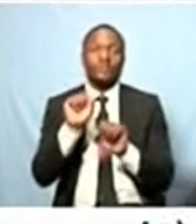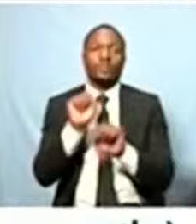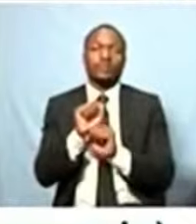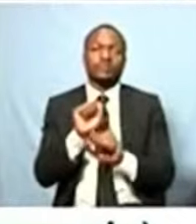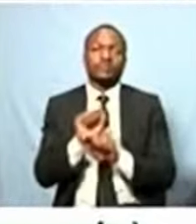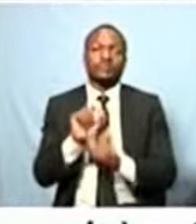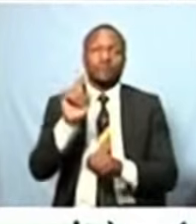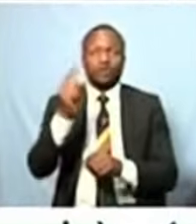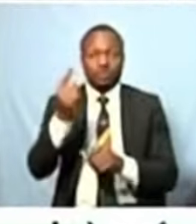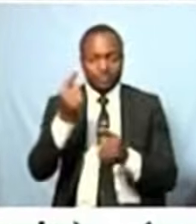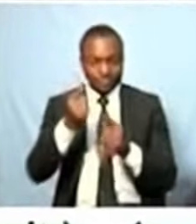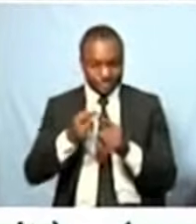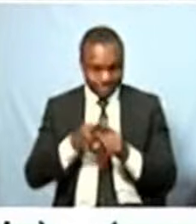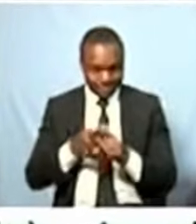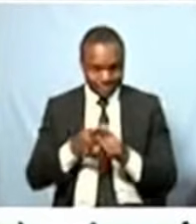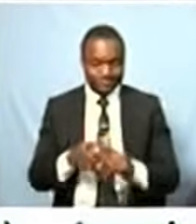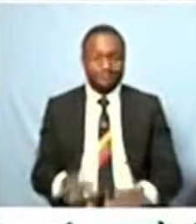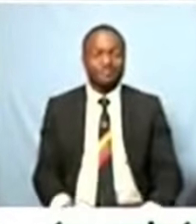month